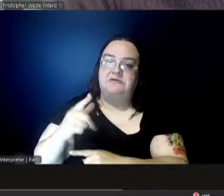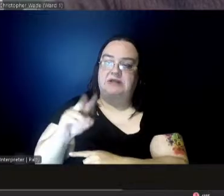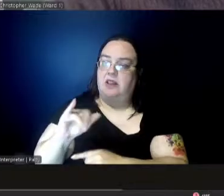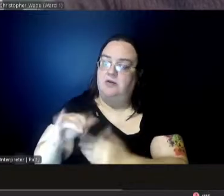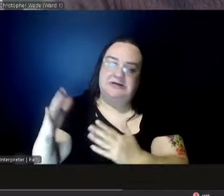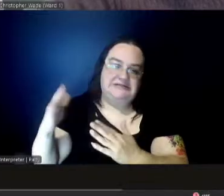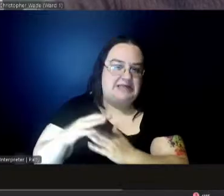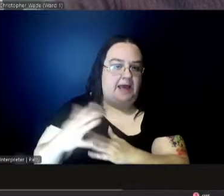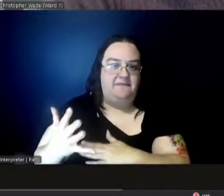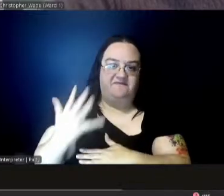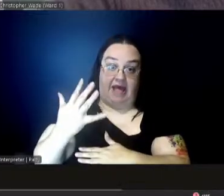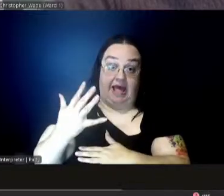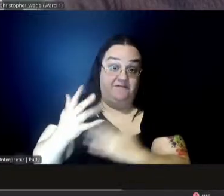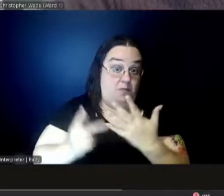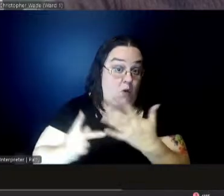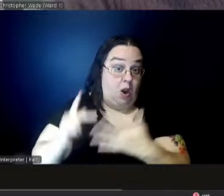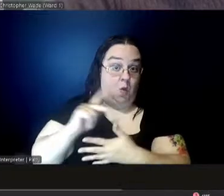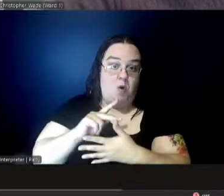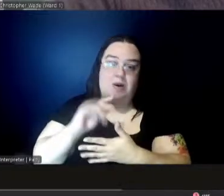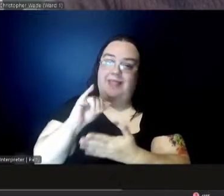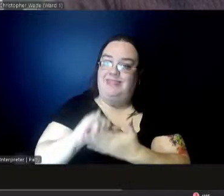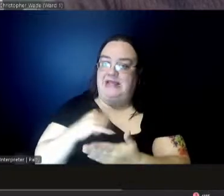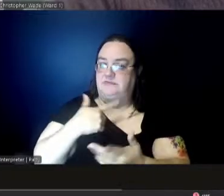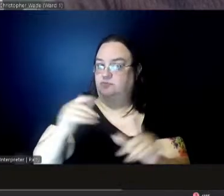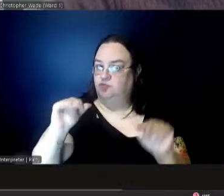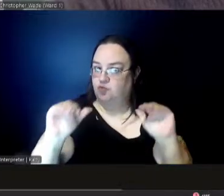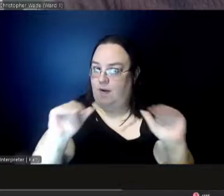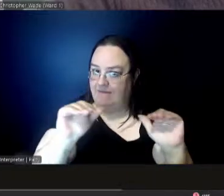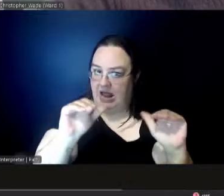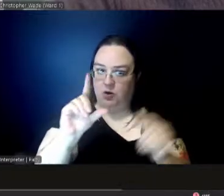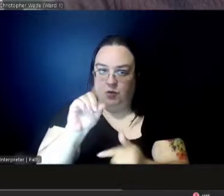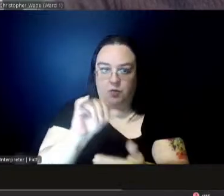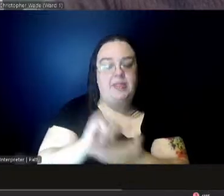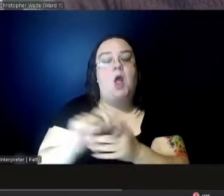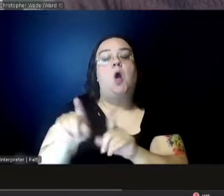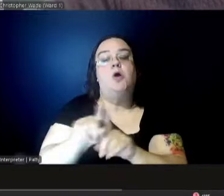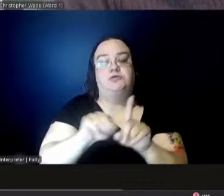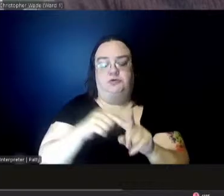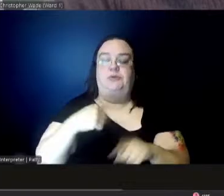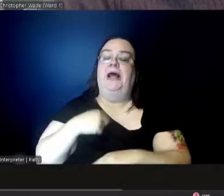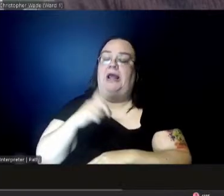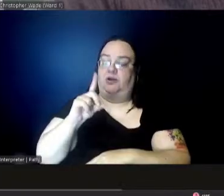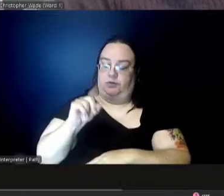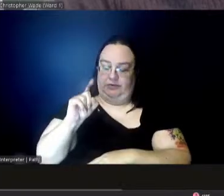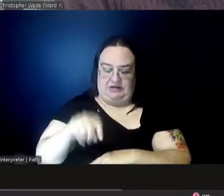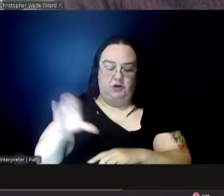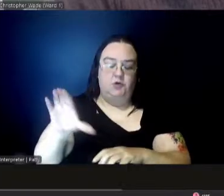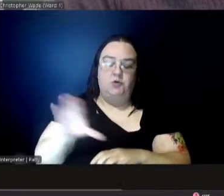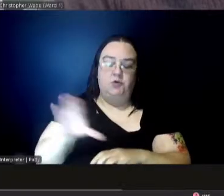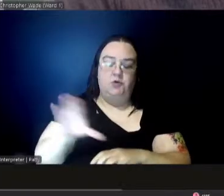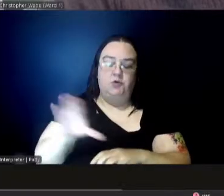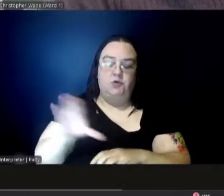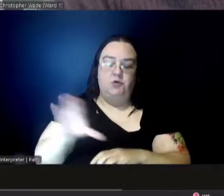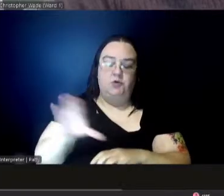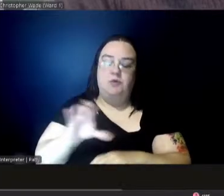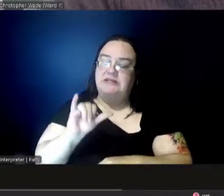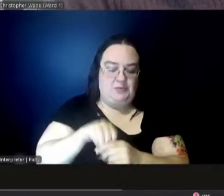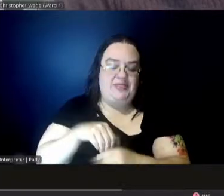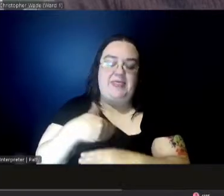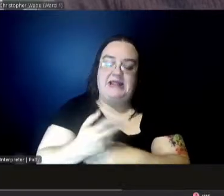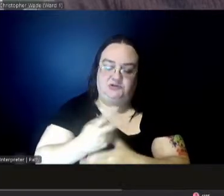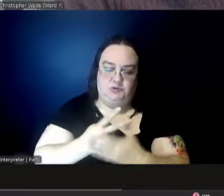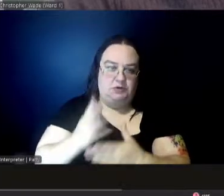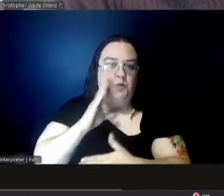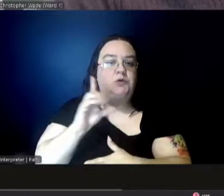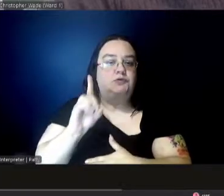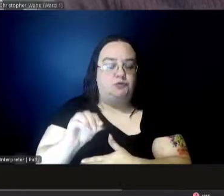priorities, so that's my reminder to do that. I also need to do it, and I promise I will do that in the next 2 weeks. And then